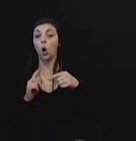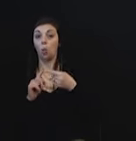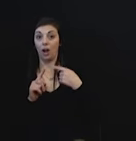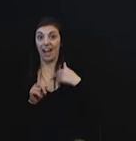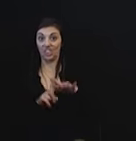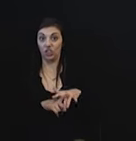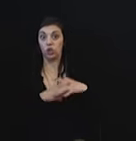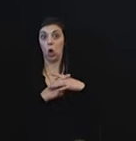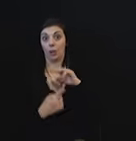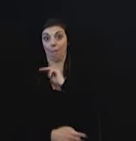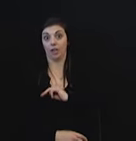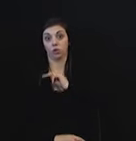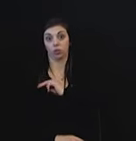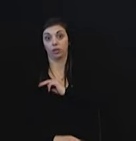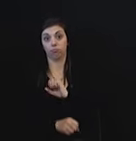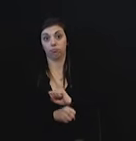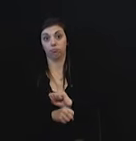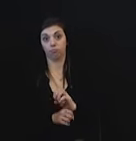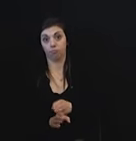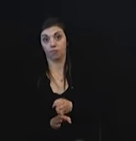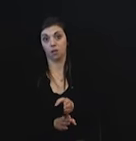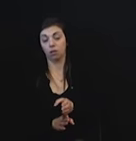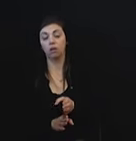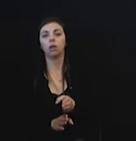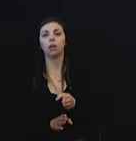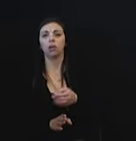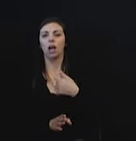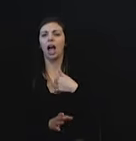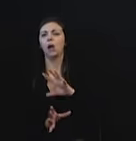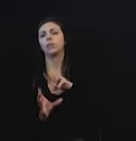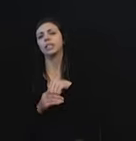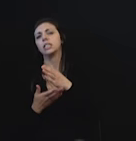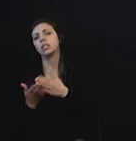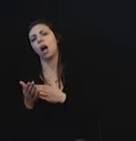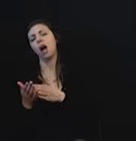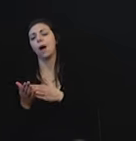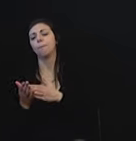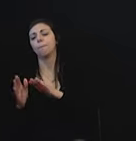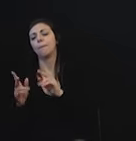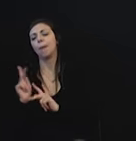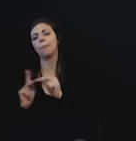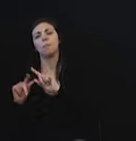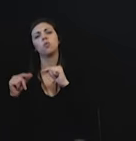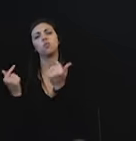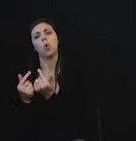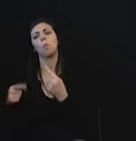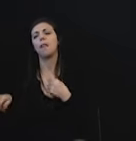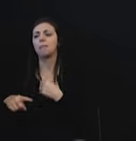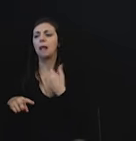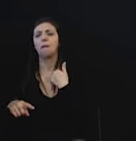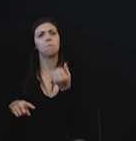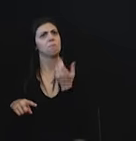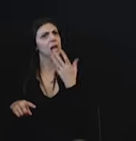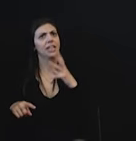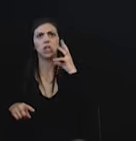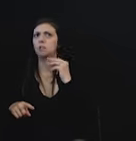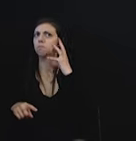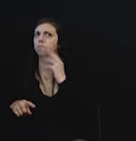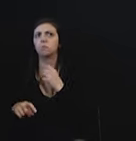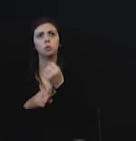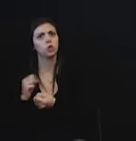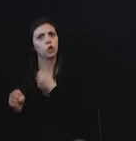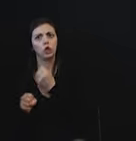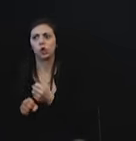ministry, I was a part of some ministry circles of people who had a lot of years of experience and a lot of years. They had